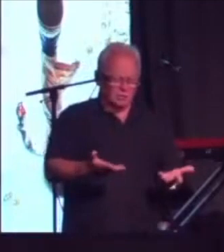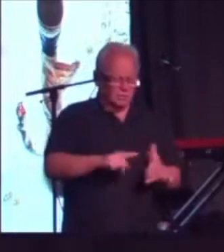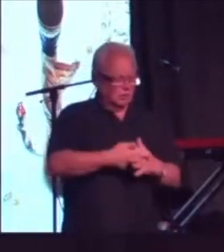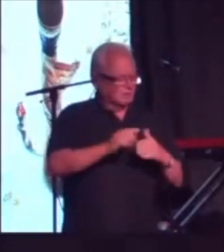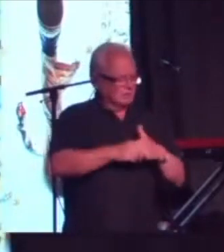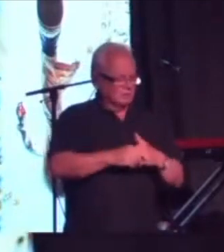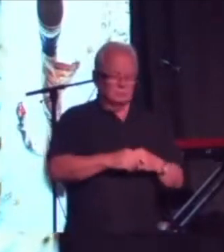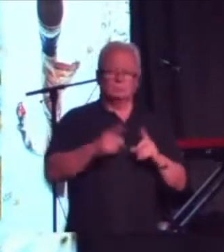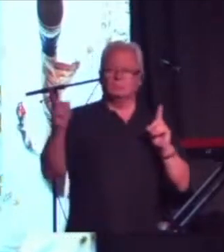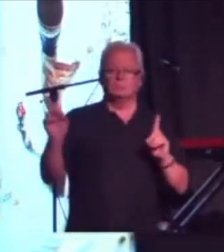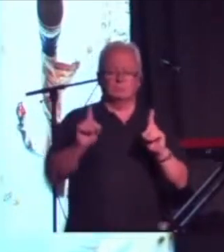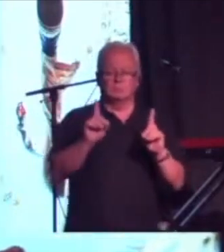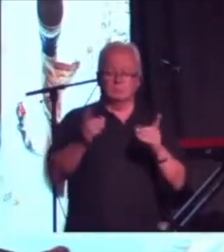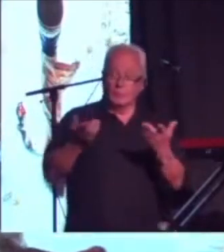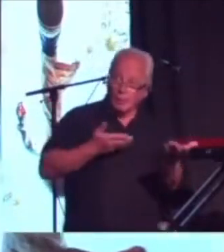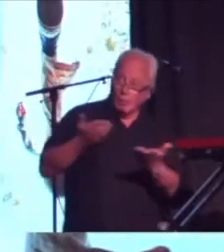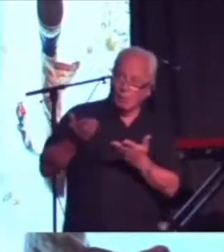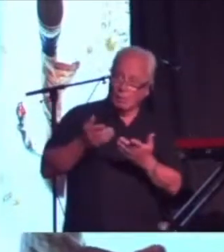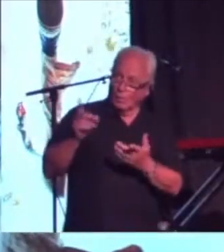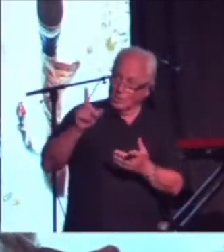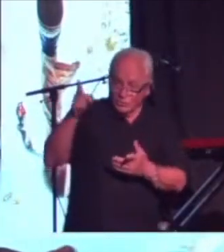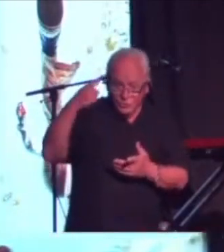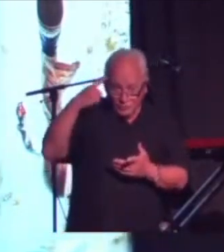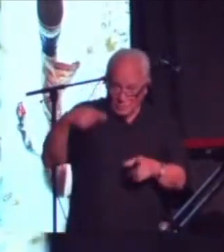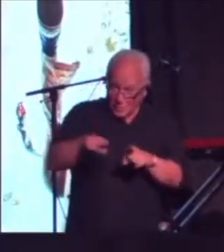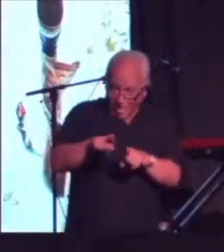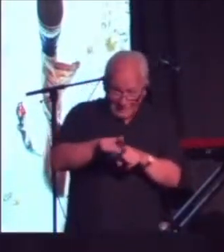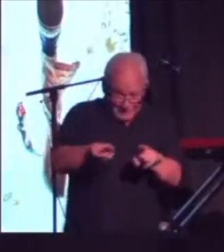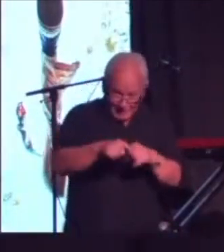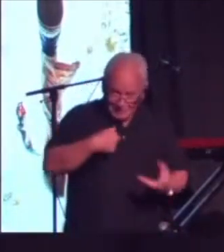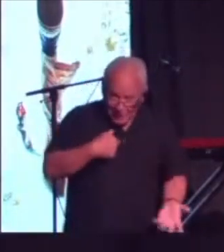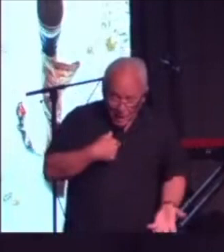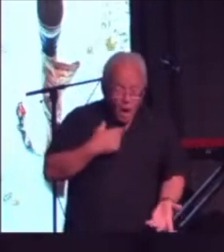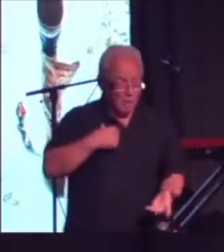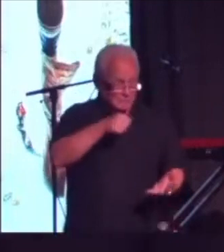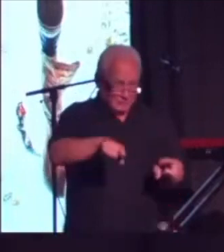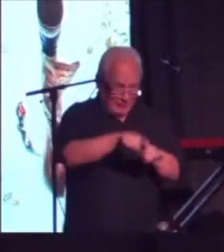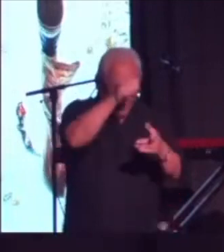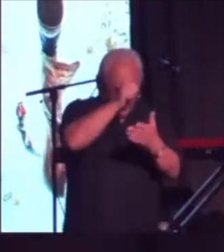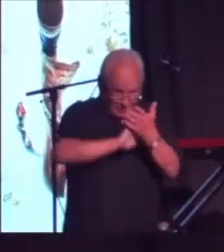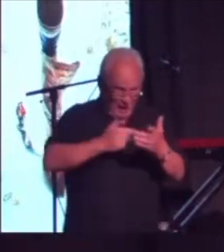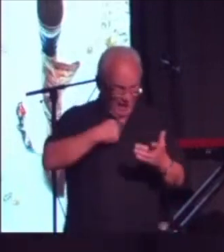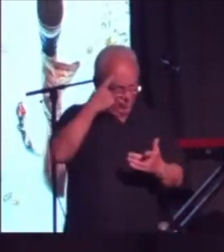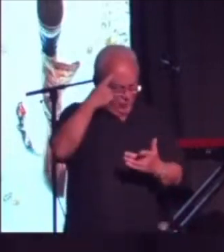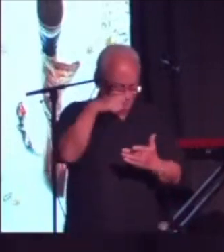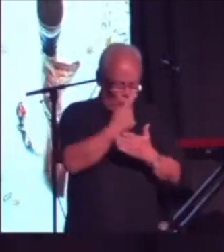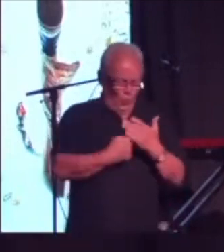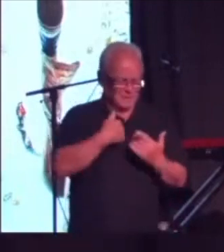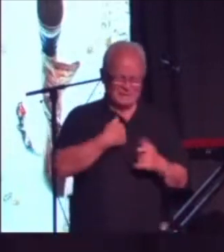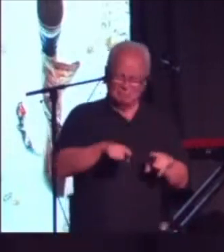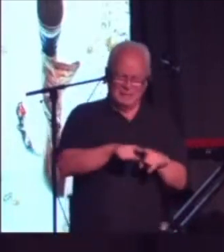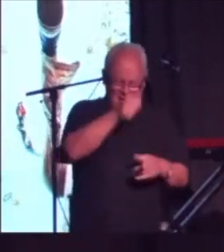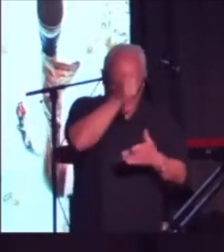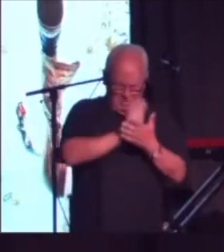too? I thought it was the only one. What? You too? I thought it was the only one.